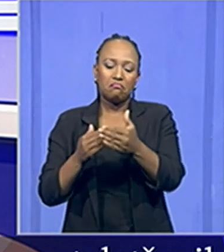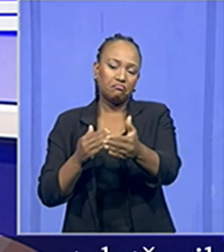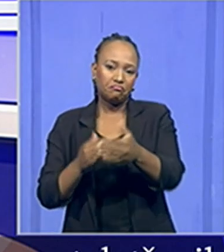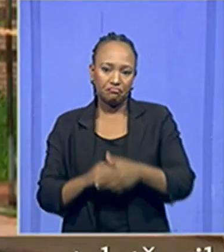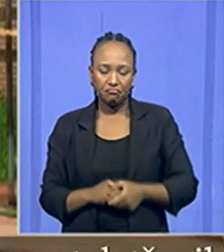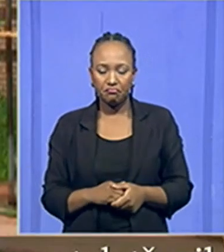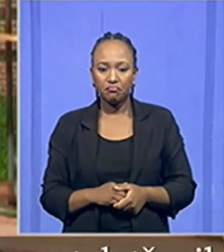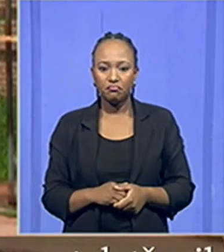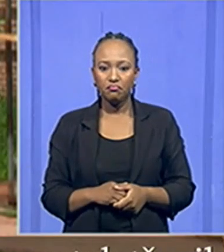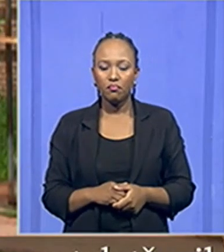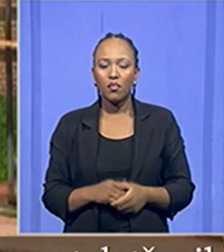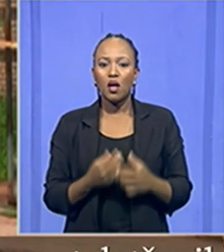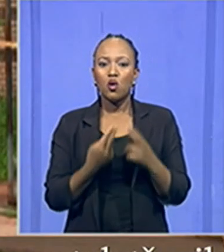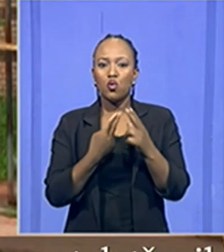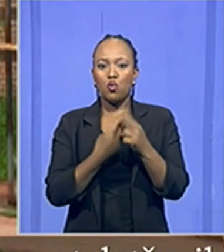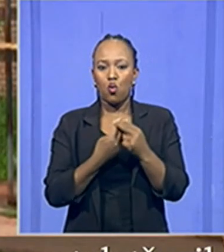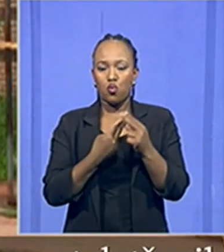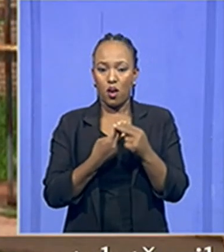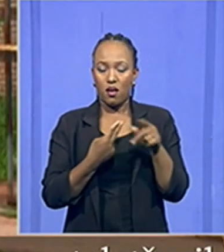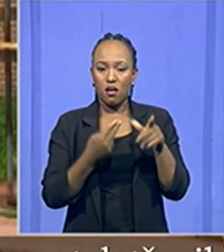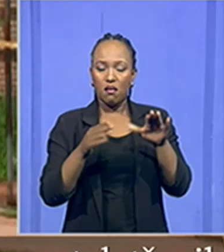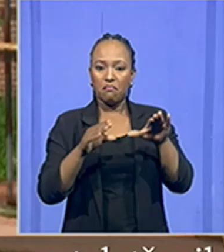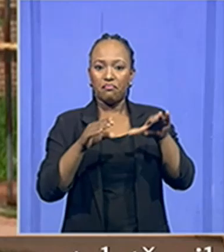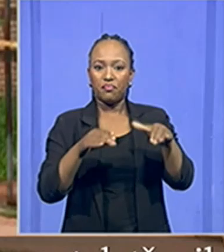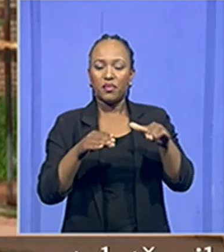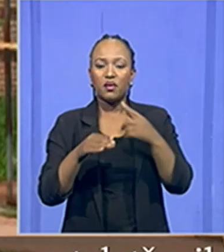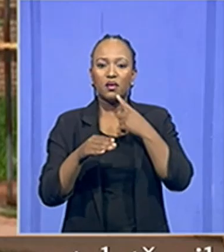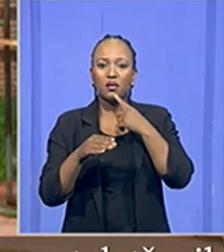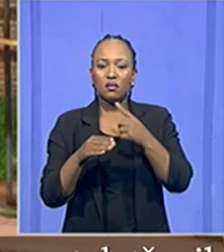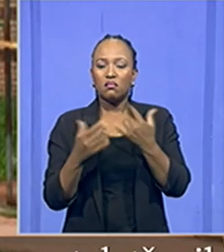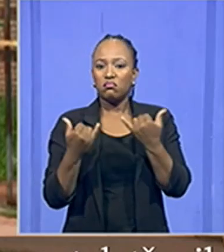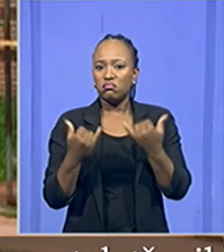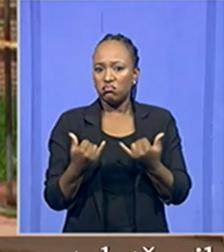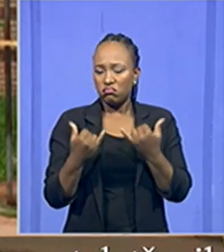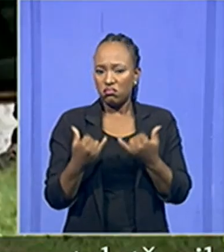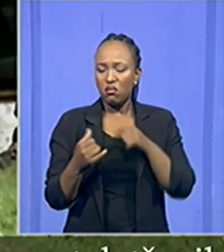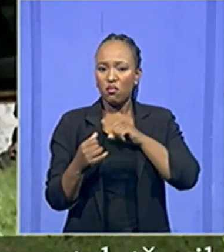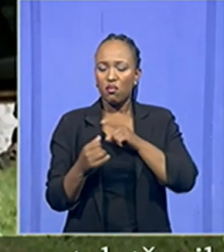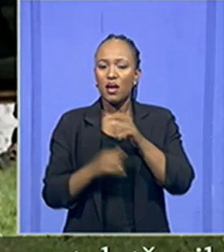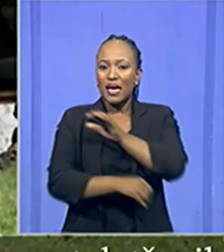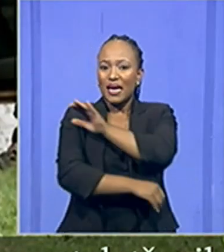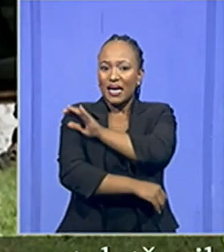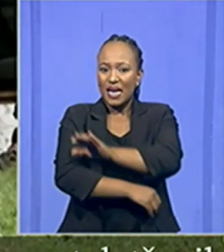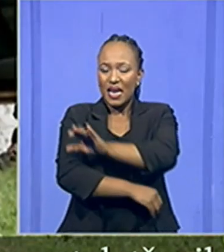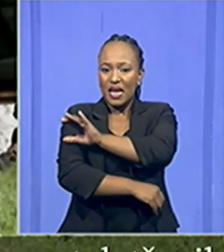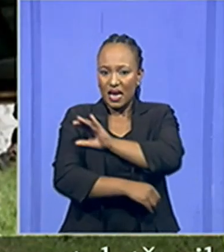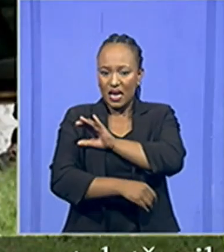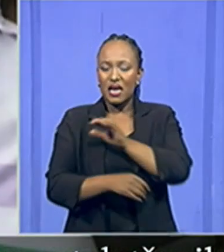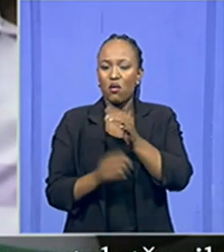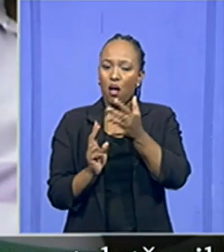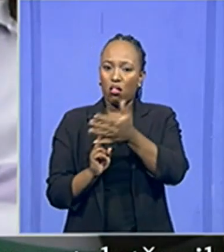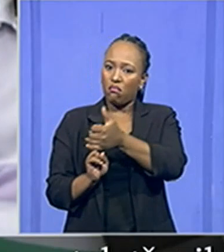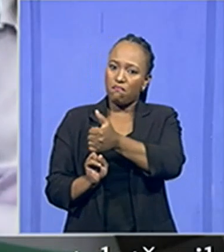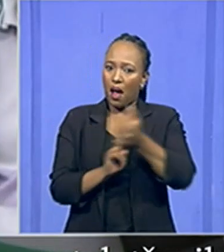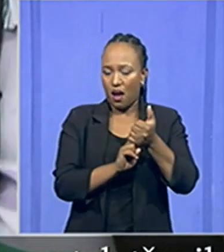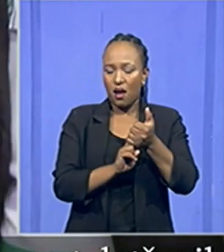Union ya baoki Hospesa e boledišane le baoki bao ka bobedi go latela go thupja le go kata ga bona ka tleliniking. Union e re baoki bao ba ile